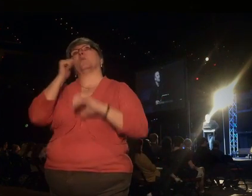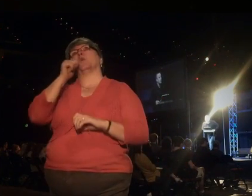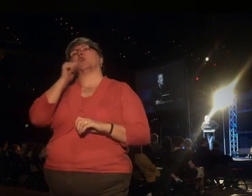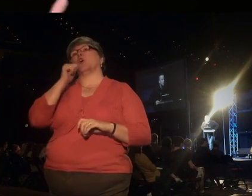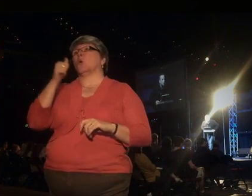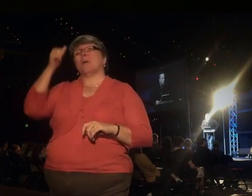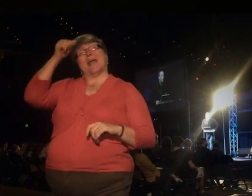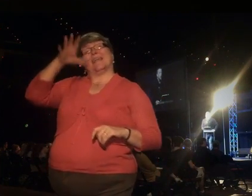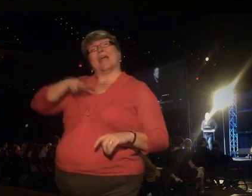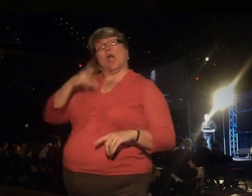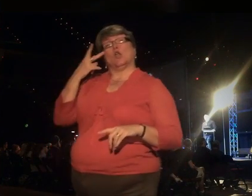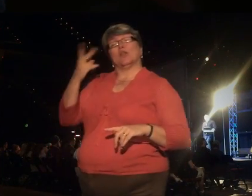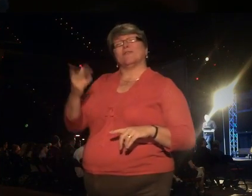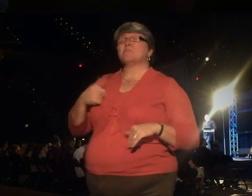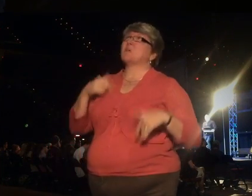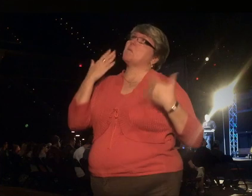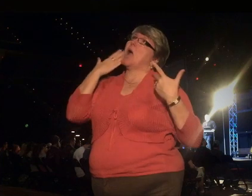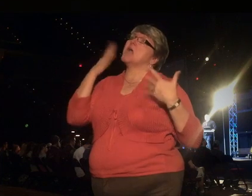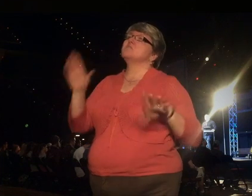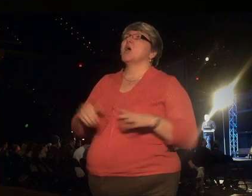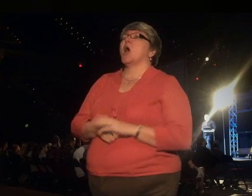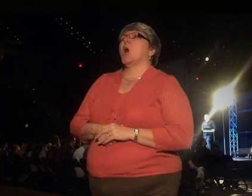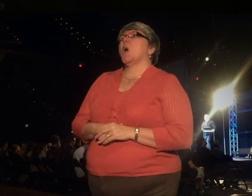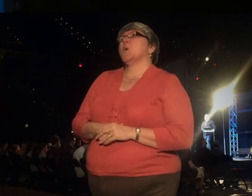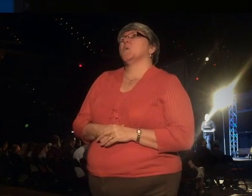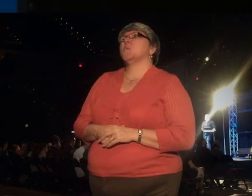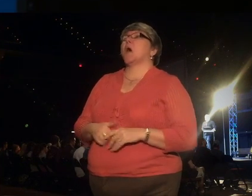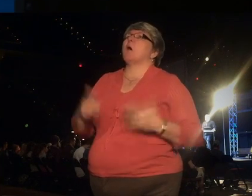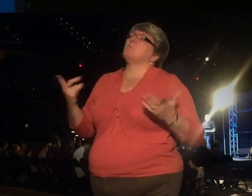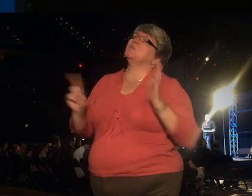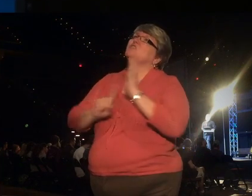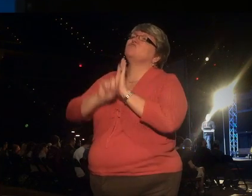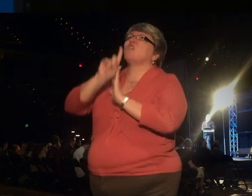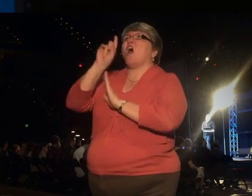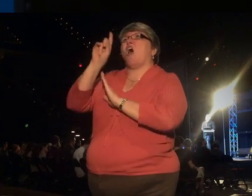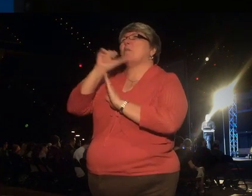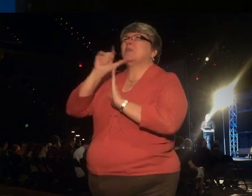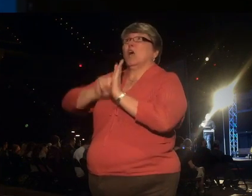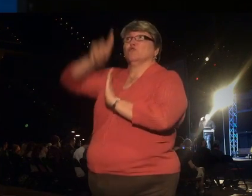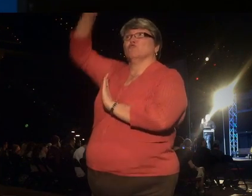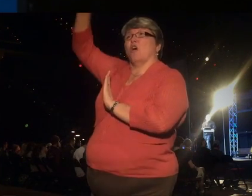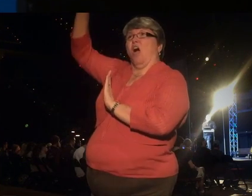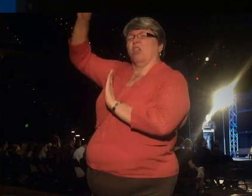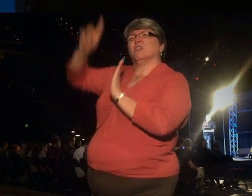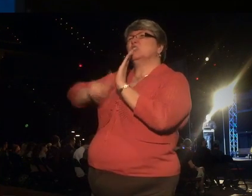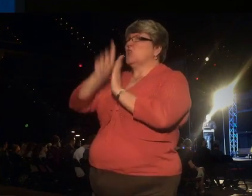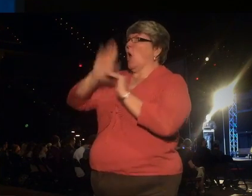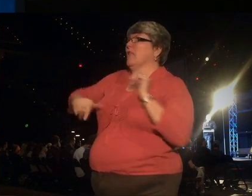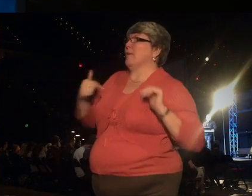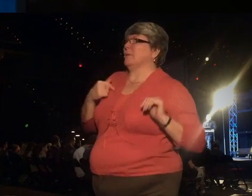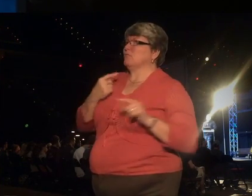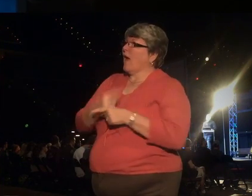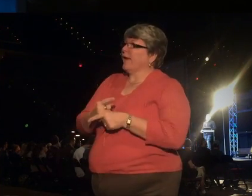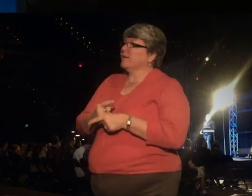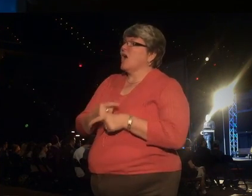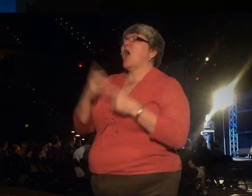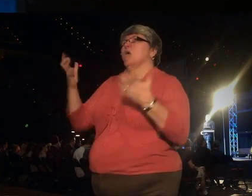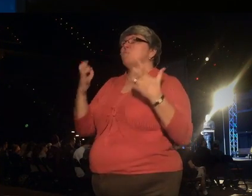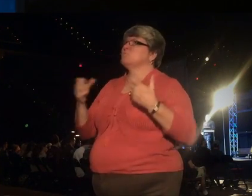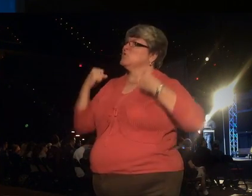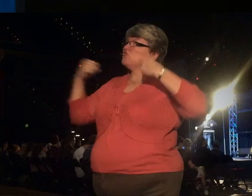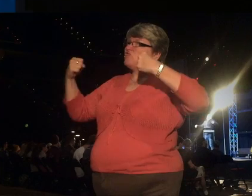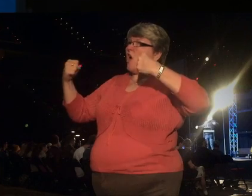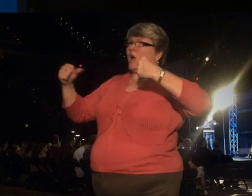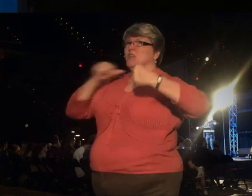girl. What kind of guy are you looking for? I don't know. I want him to be tall, but not too tall. Just like taller than me, right? And I want him to